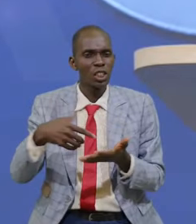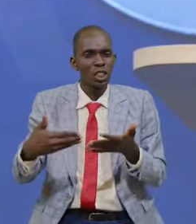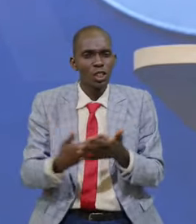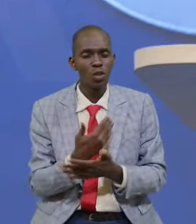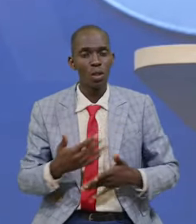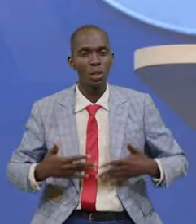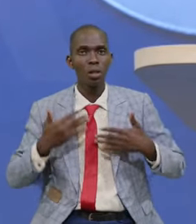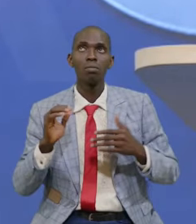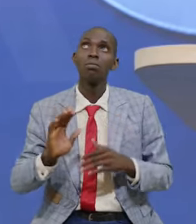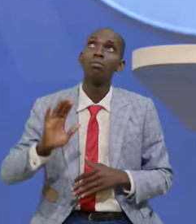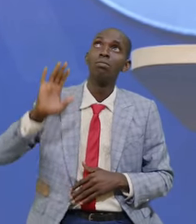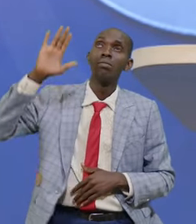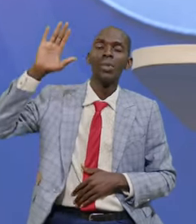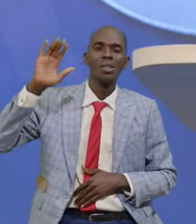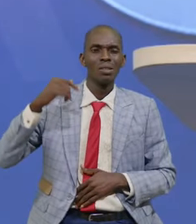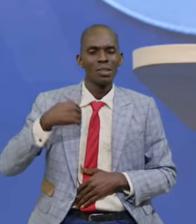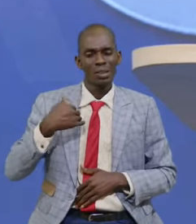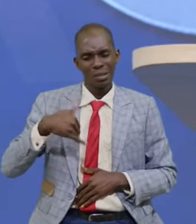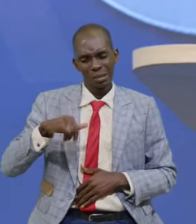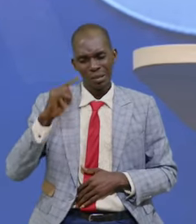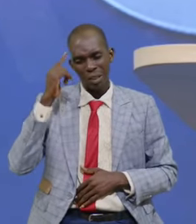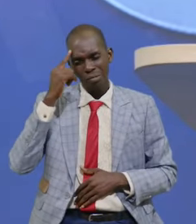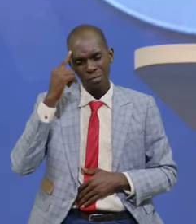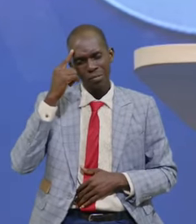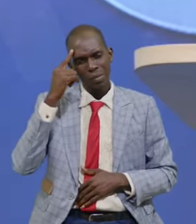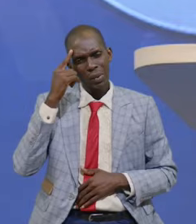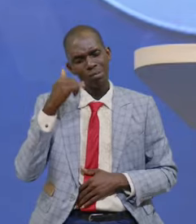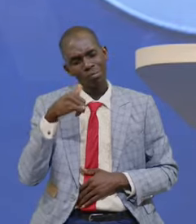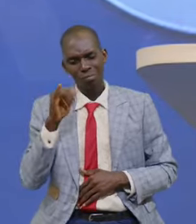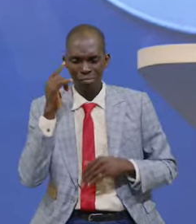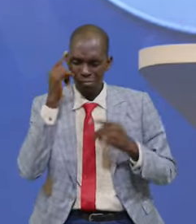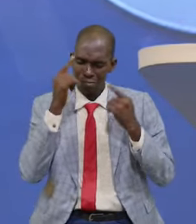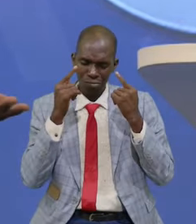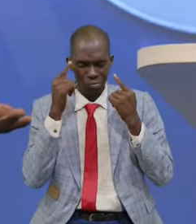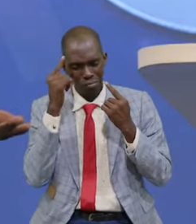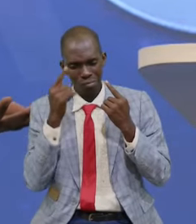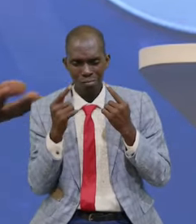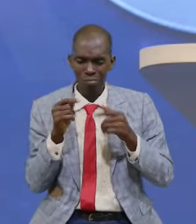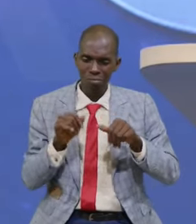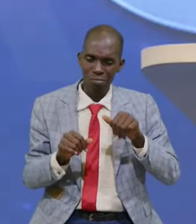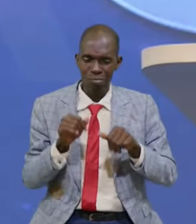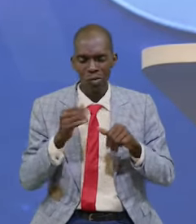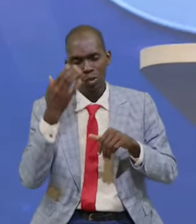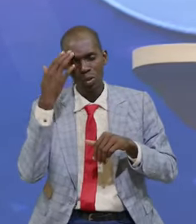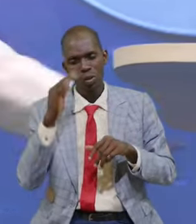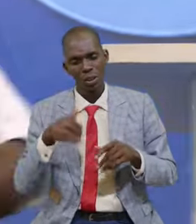hand. I'm still thinking. I'm still wondering. I'm still planning. They miss that day. The